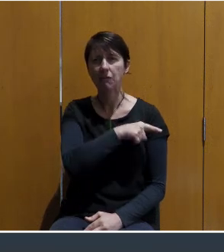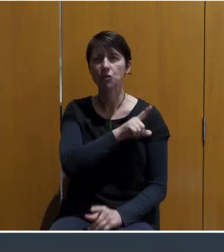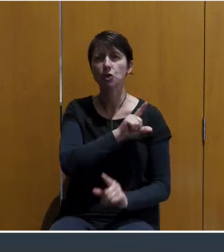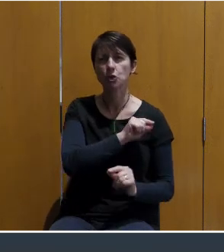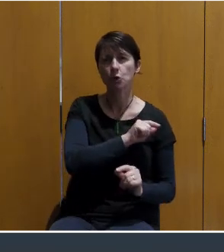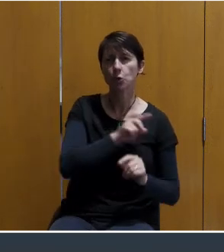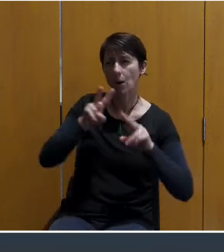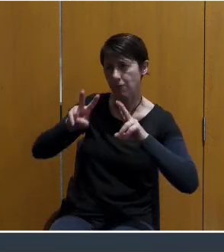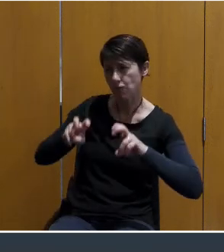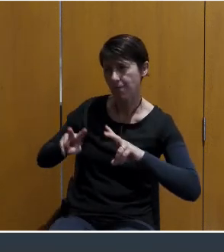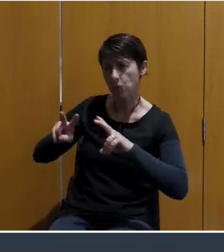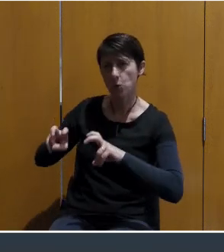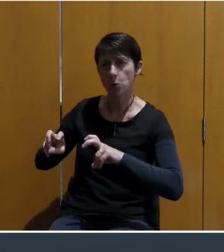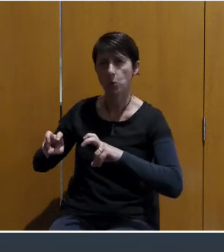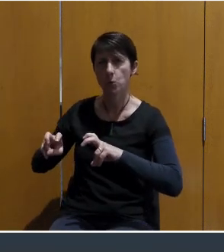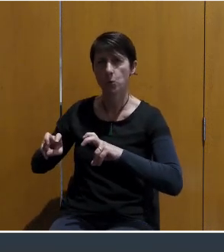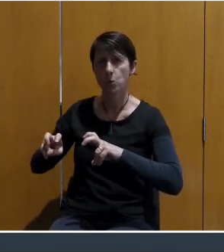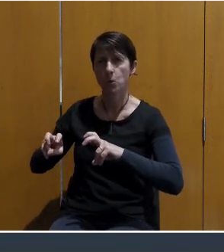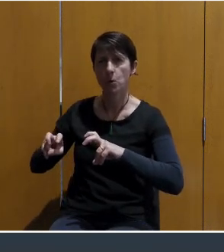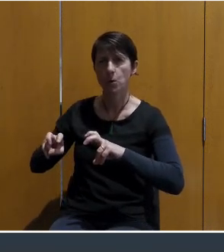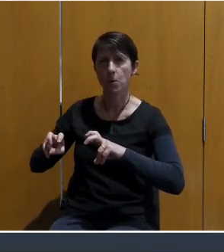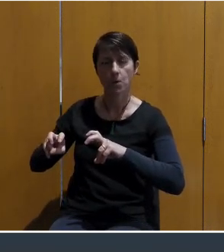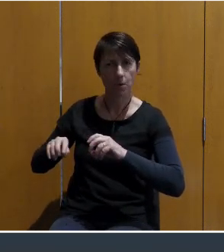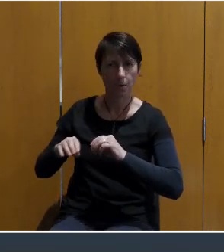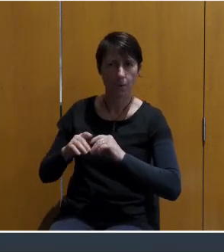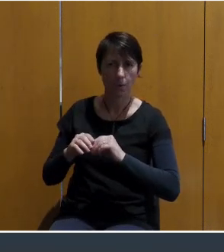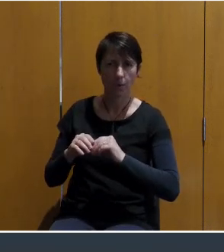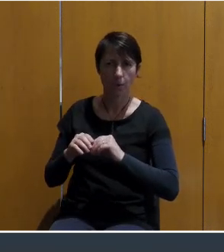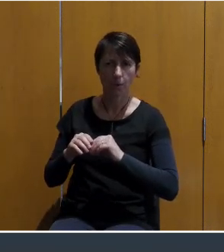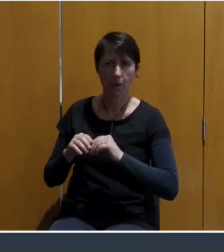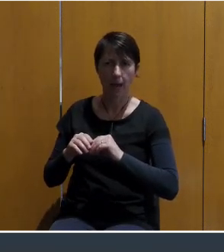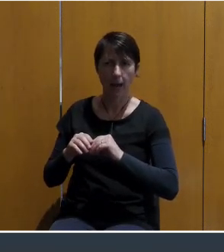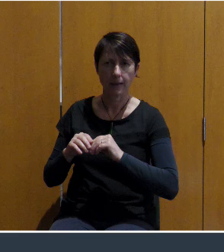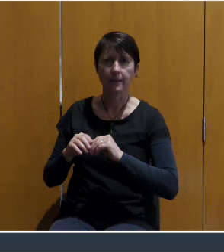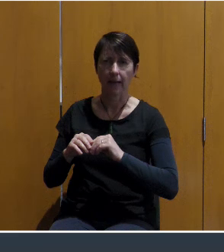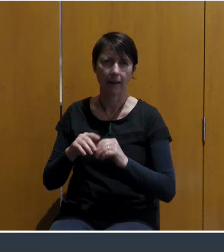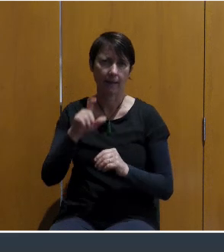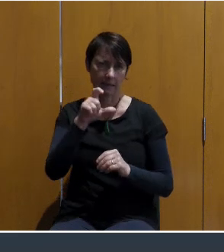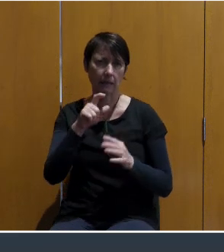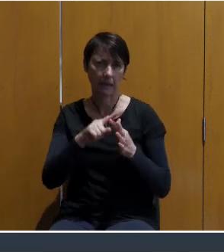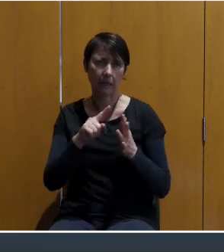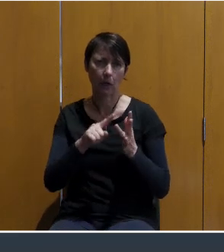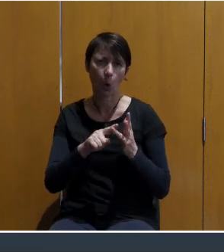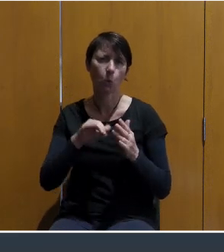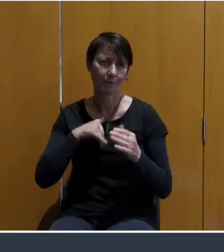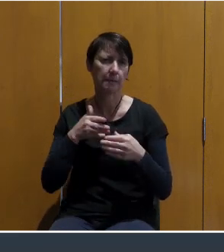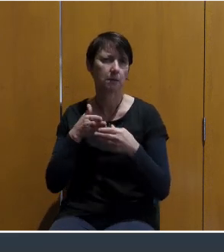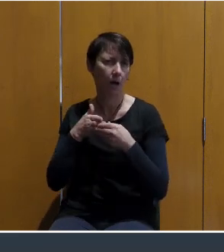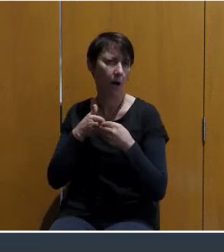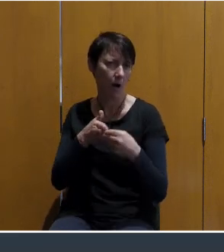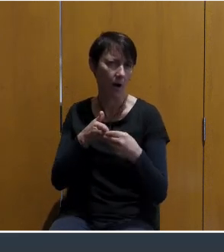For taking out to partner with relevant organisations. I think taking this Yeah. CEO's guidance on that. Yeah, to, yeah.